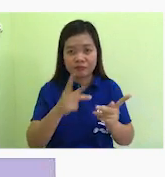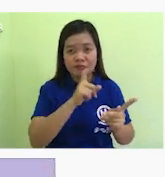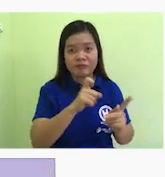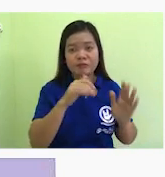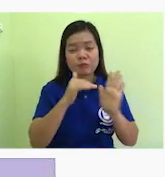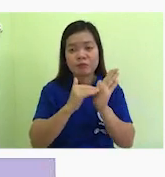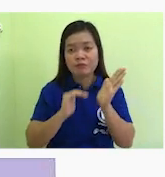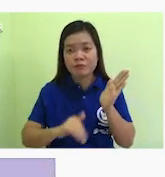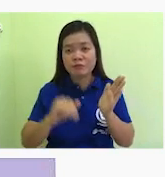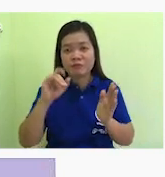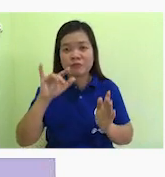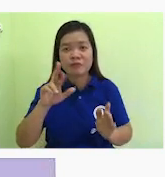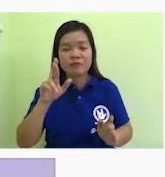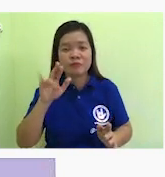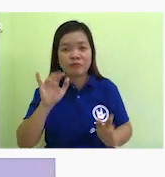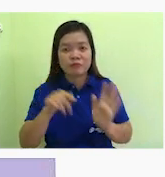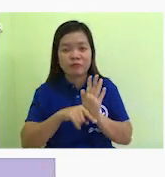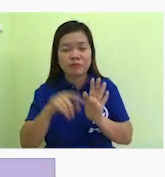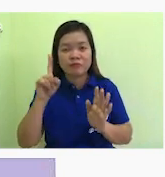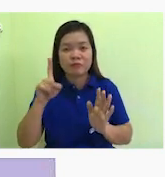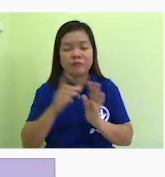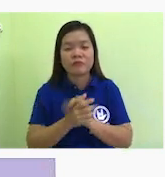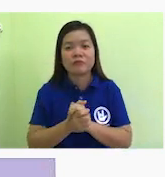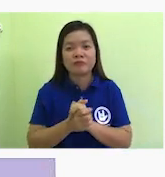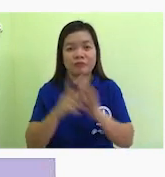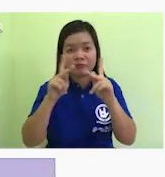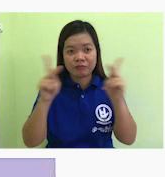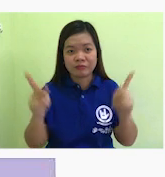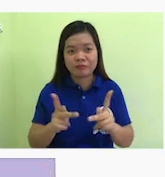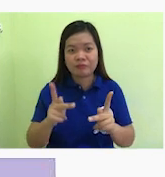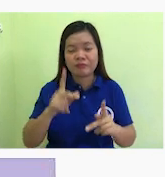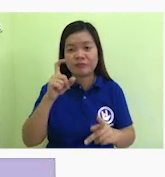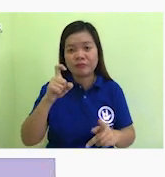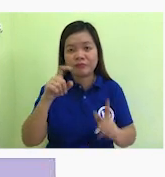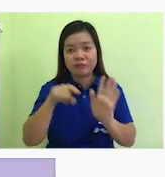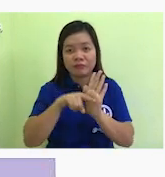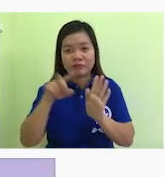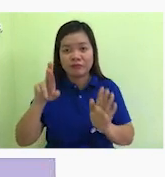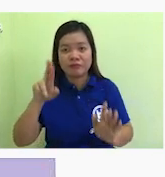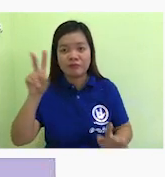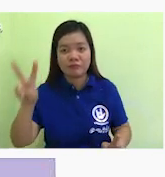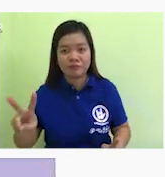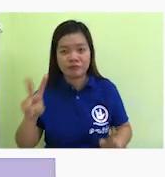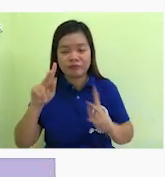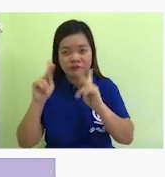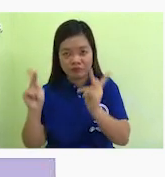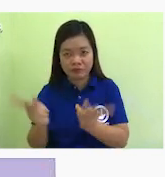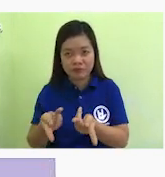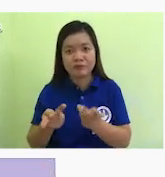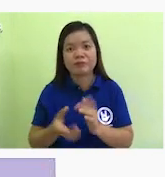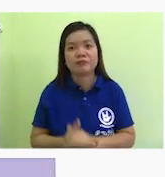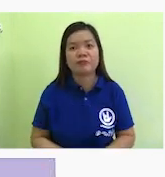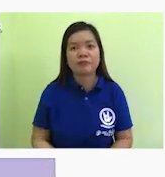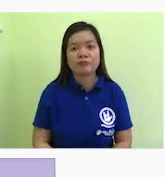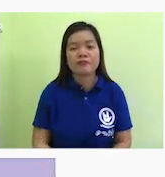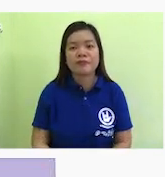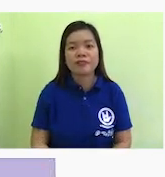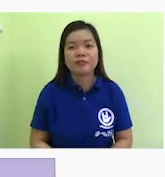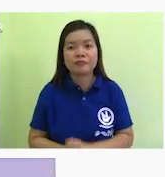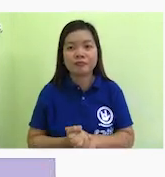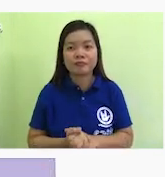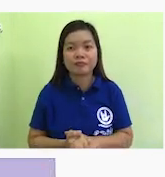x minus r sub 1 times the quantity of x minus r sub